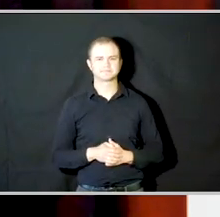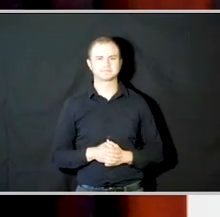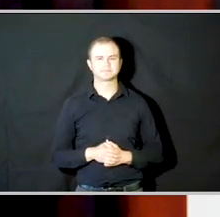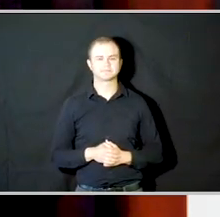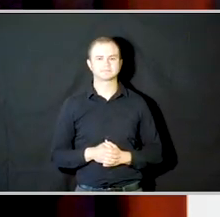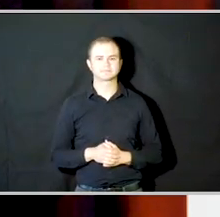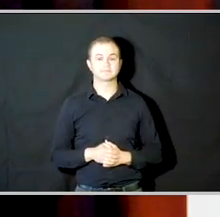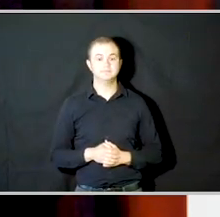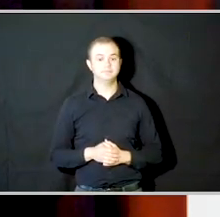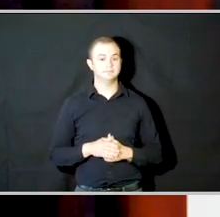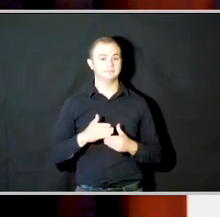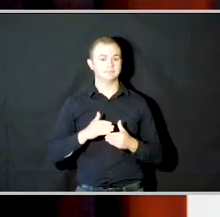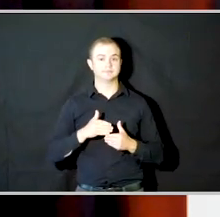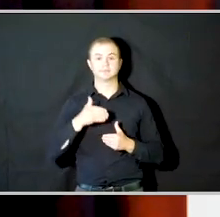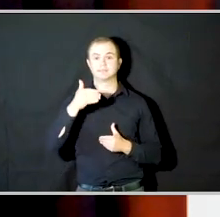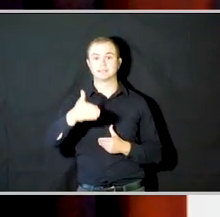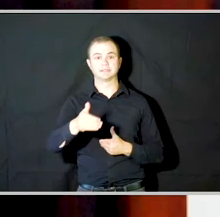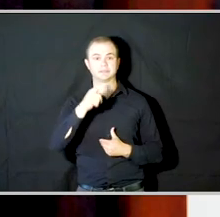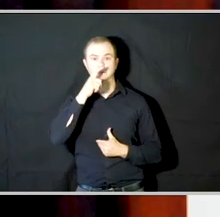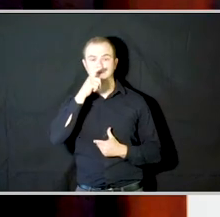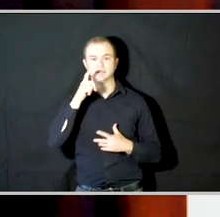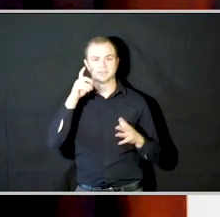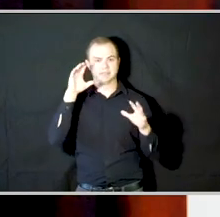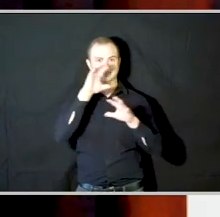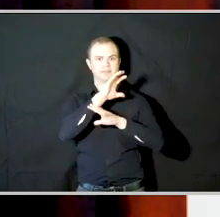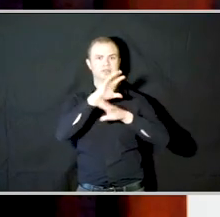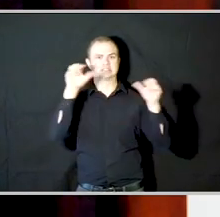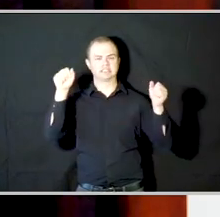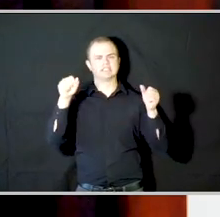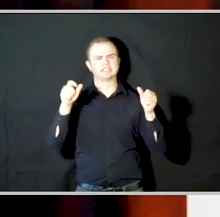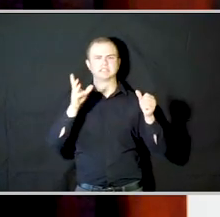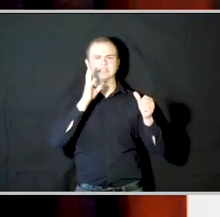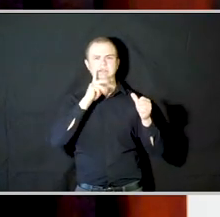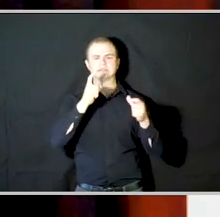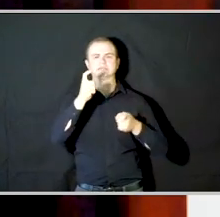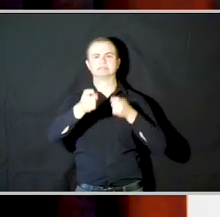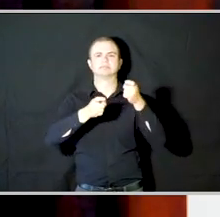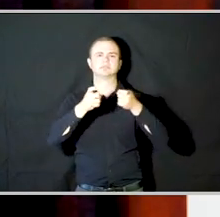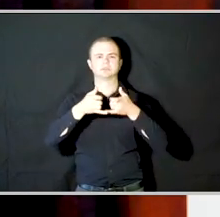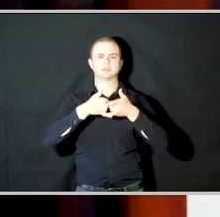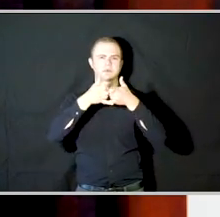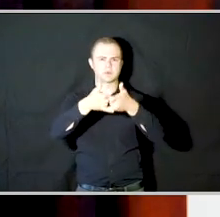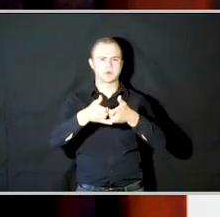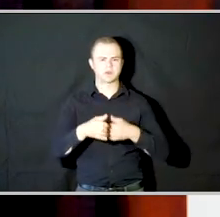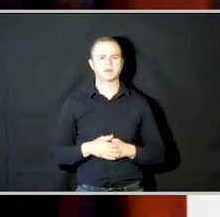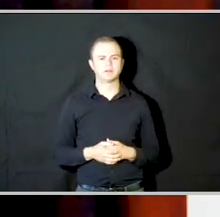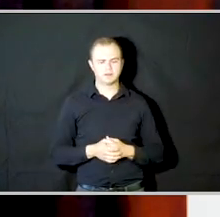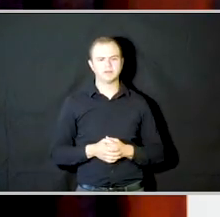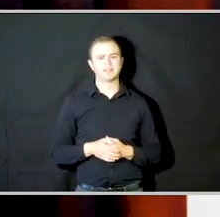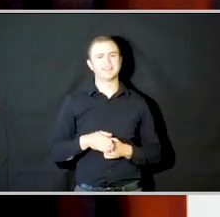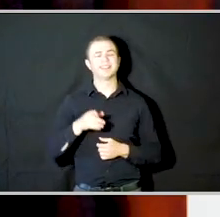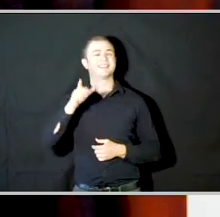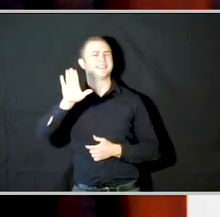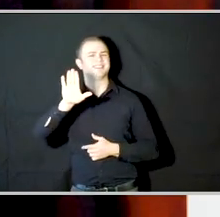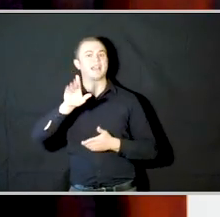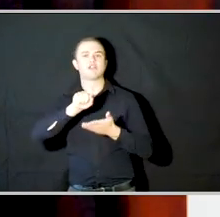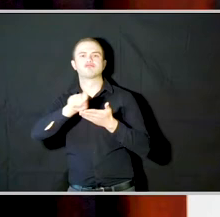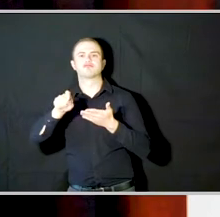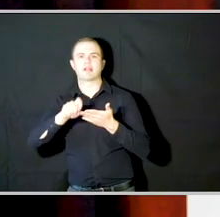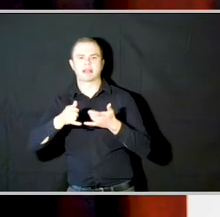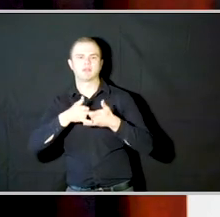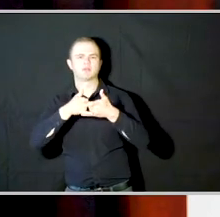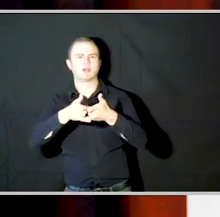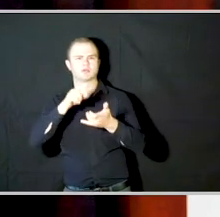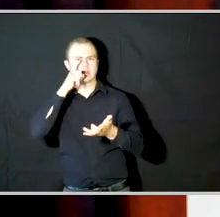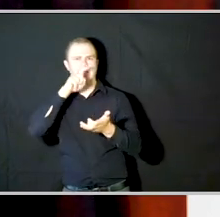right, next we will get to the President's Writing Awards. The President's Writing Award is an annual writing contest that recognizes